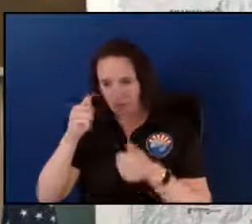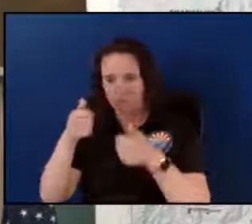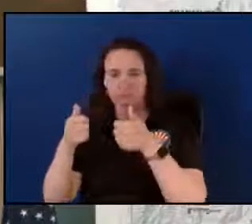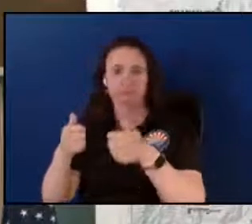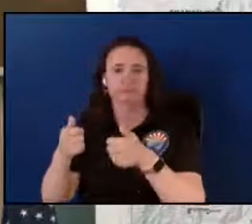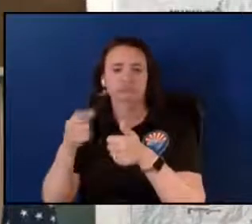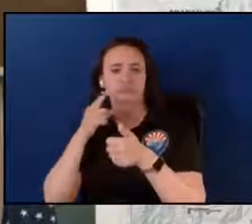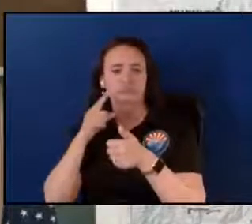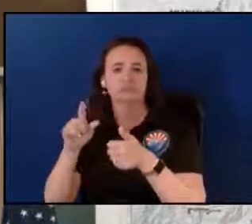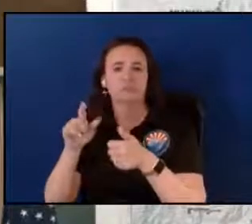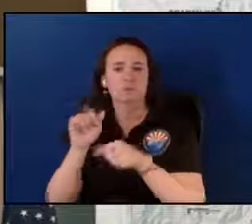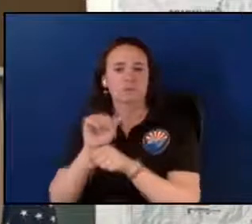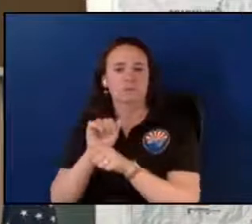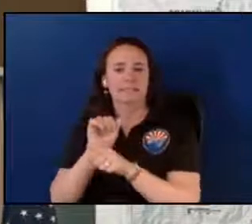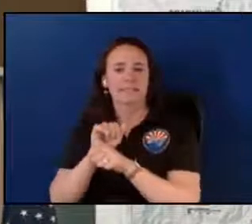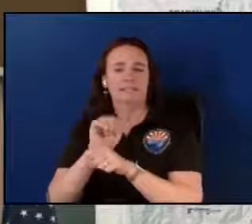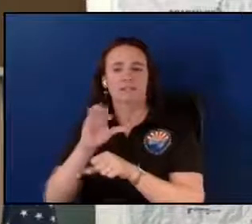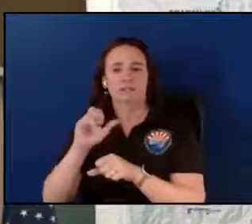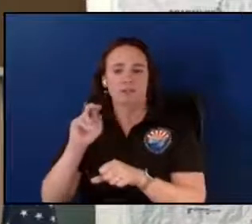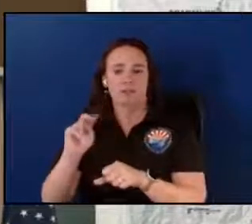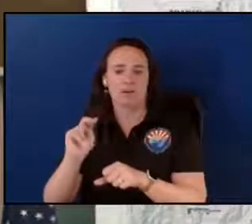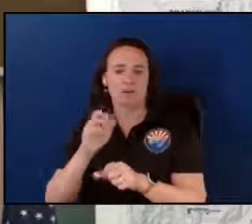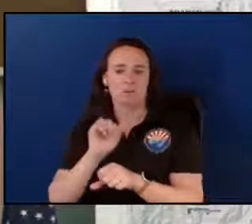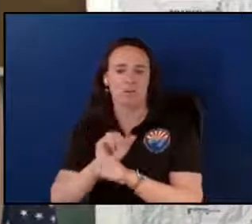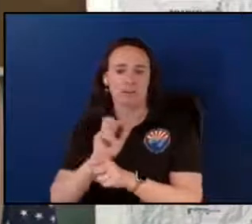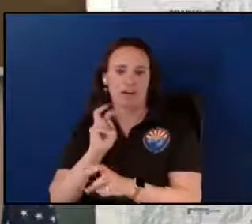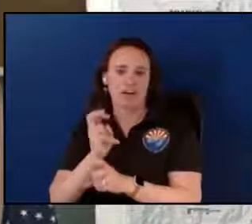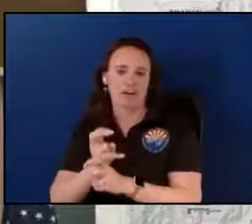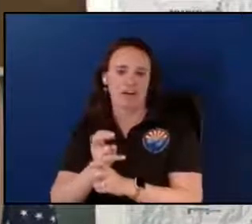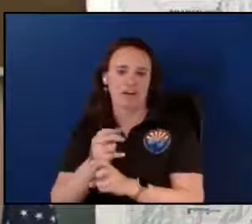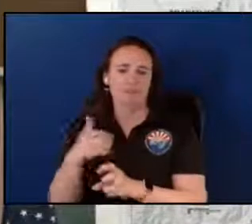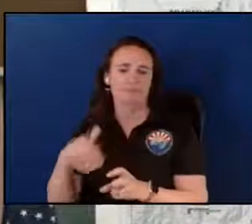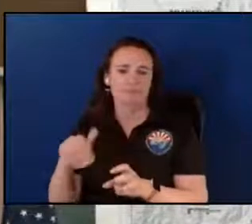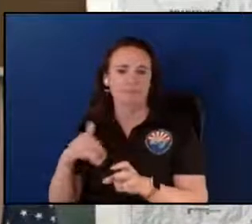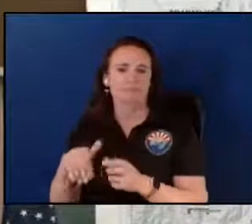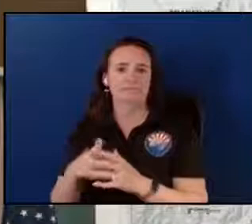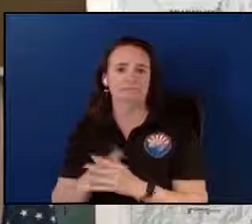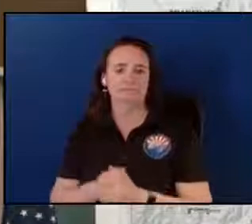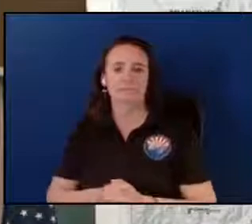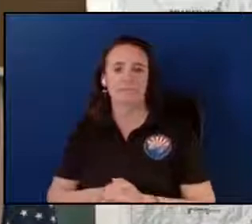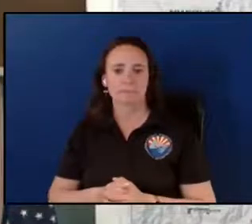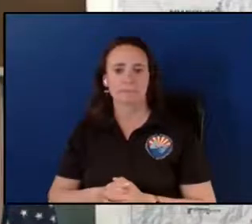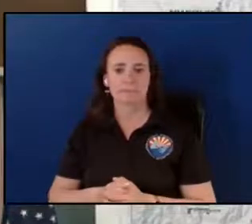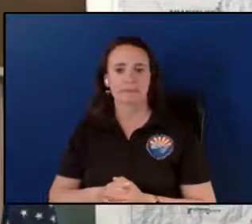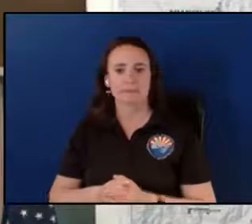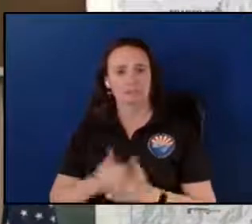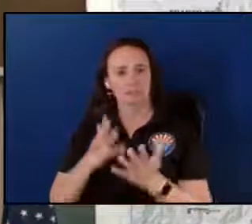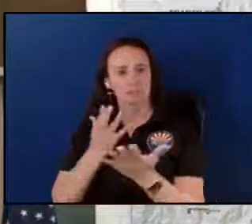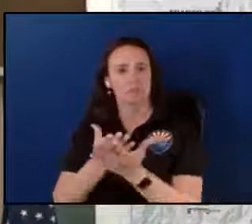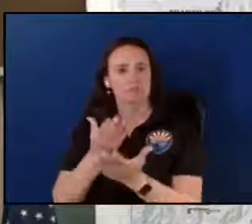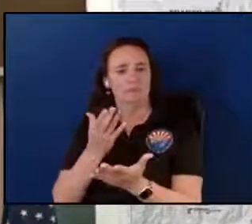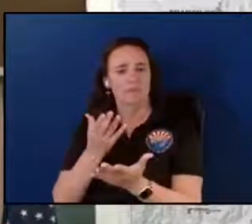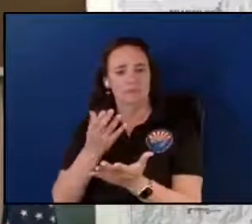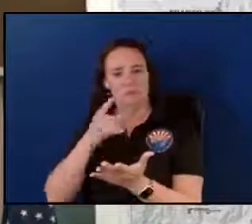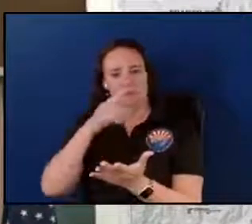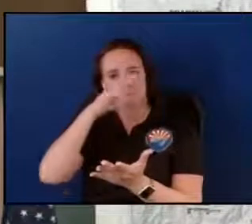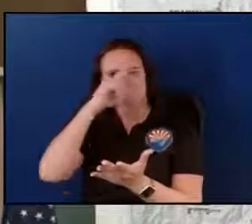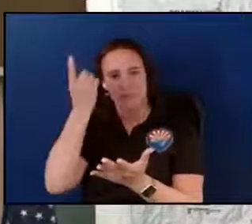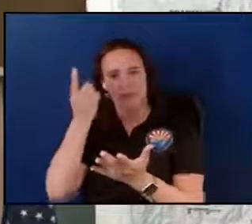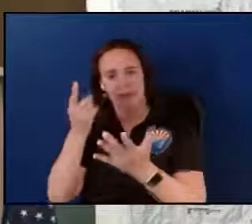working diligently and hard and tirelessly, and their work is showing. That black line is growing. So